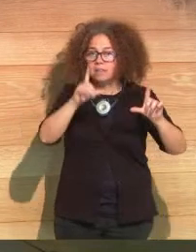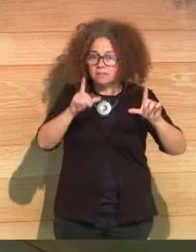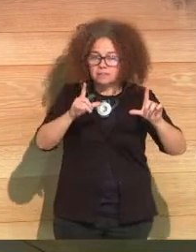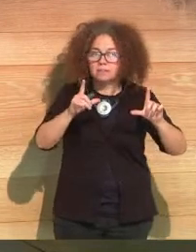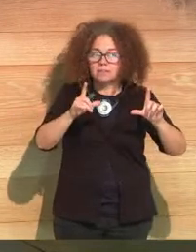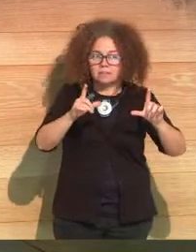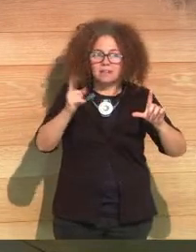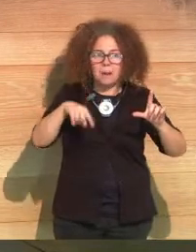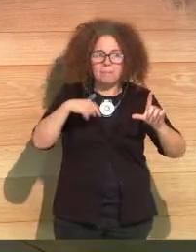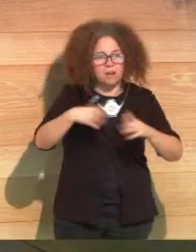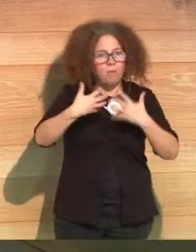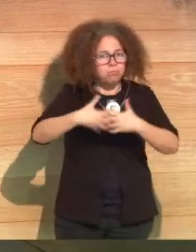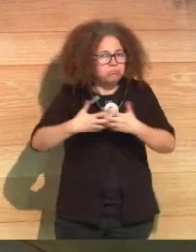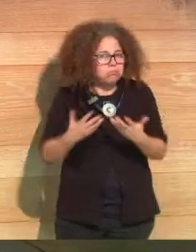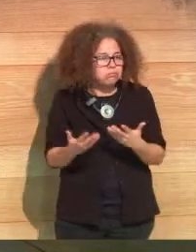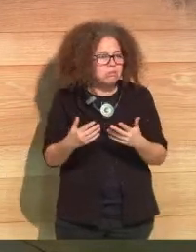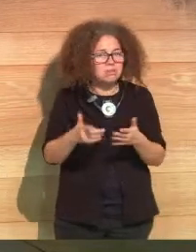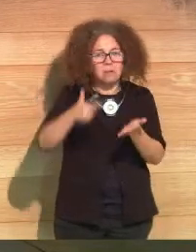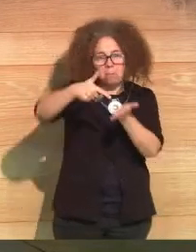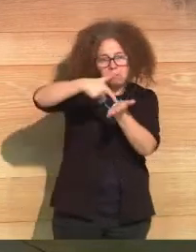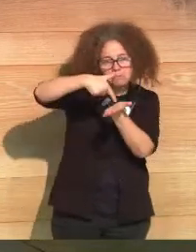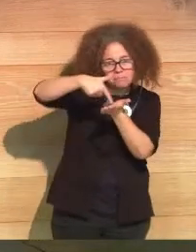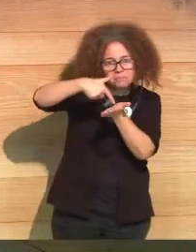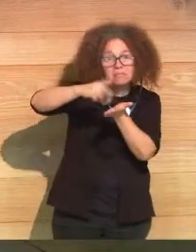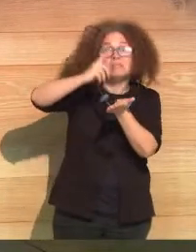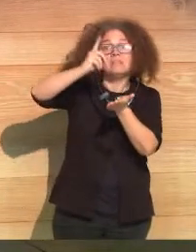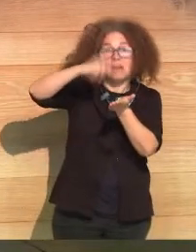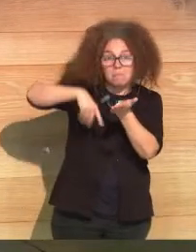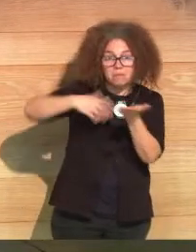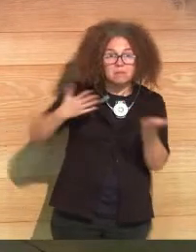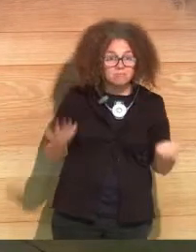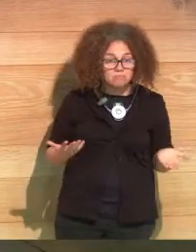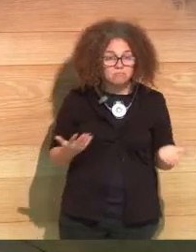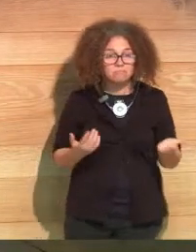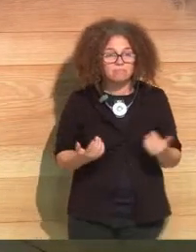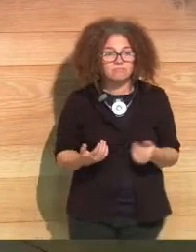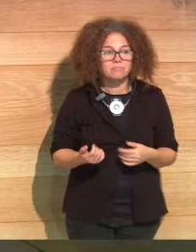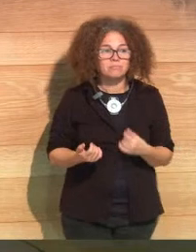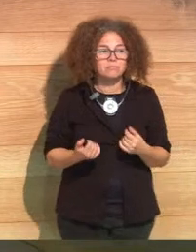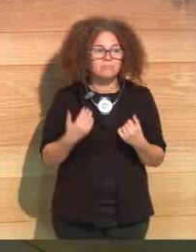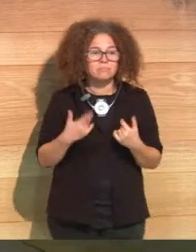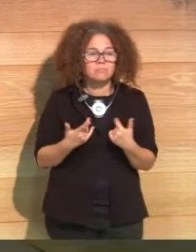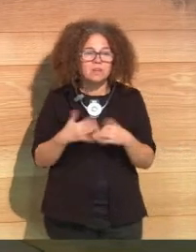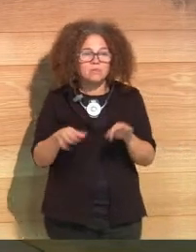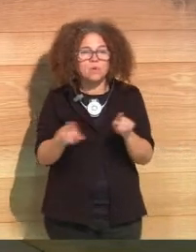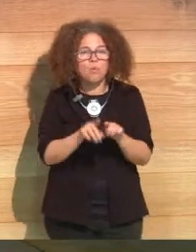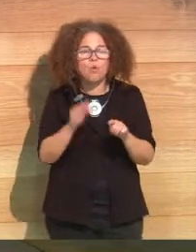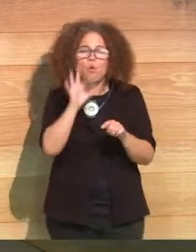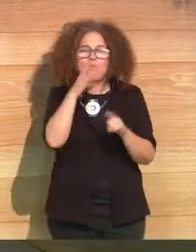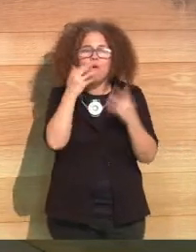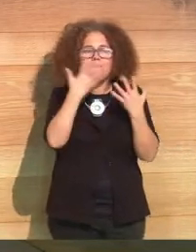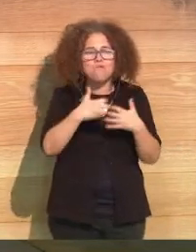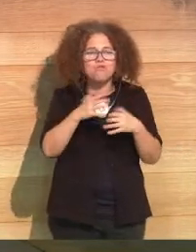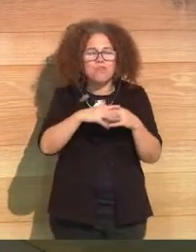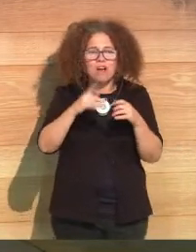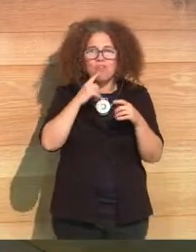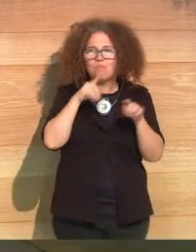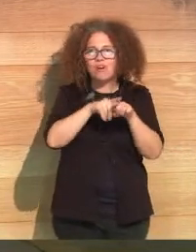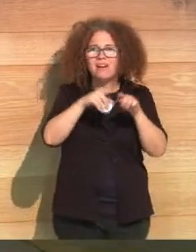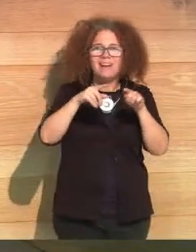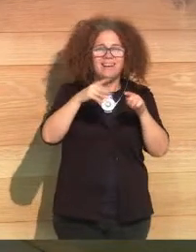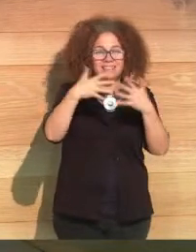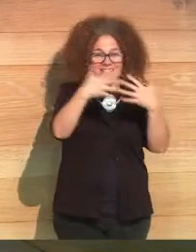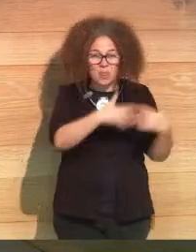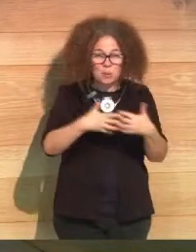plotter machine that you saw before. You will see it with Joanie in the US desert, powered by the sunlight, drawing nature